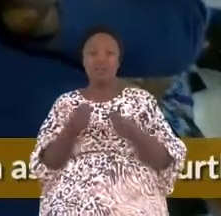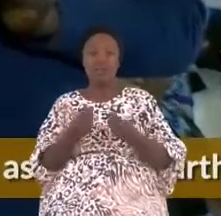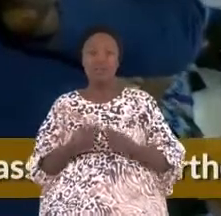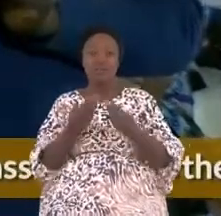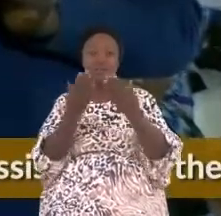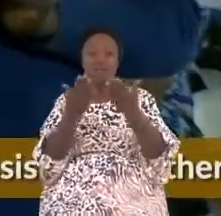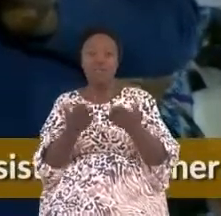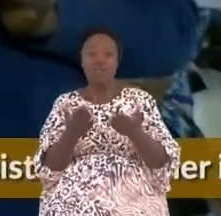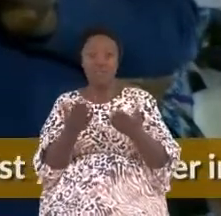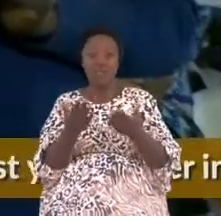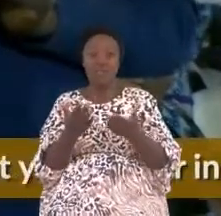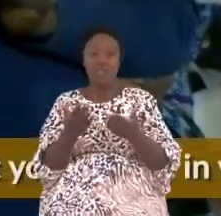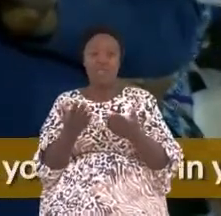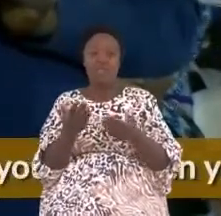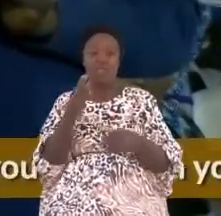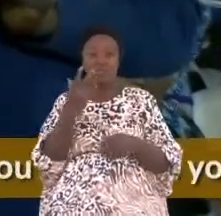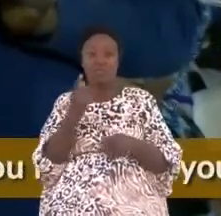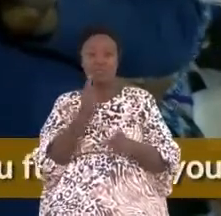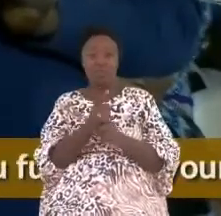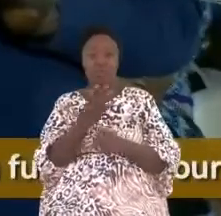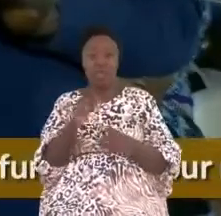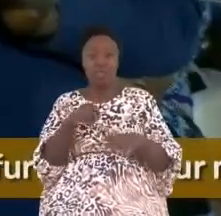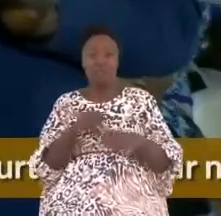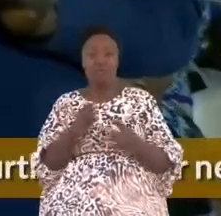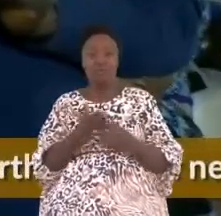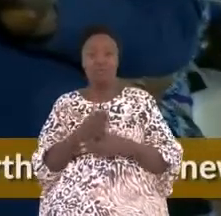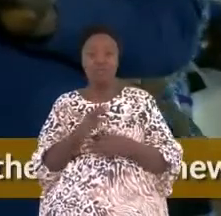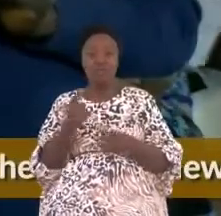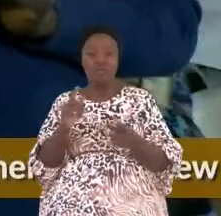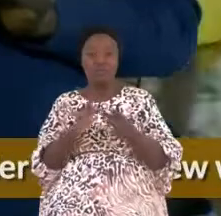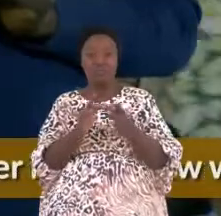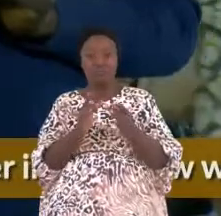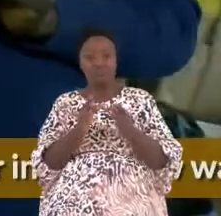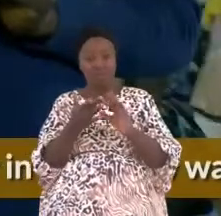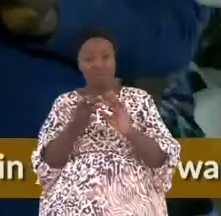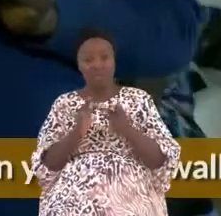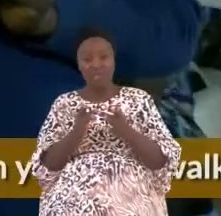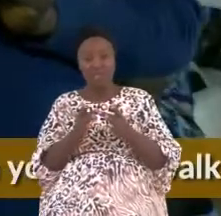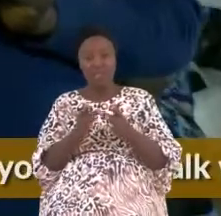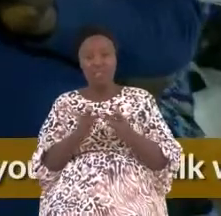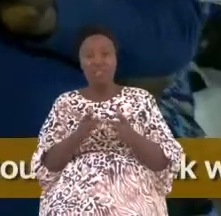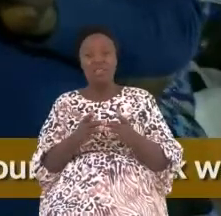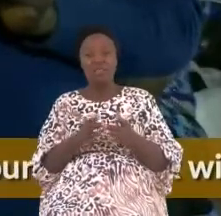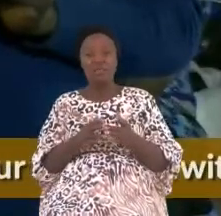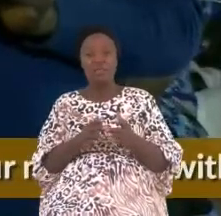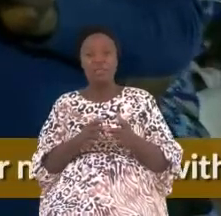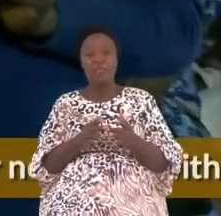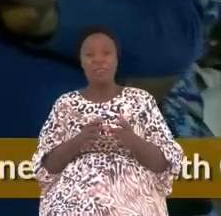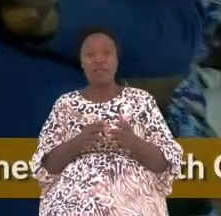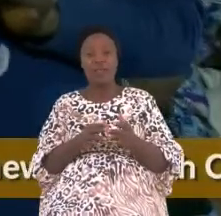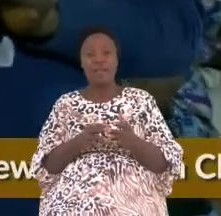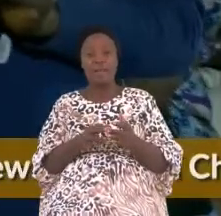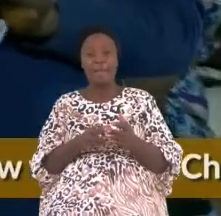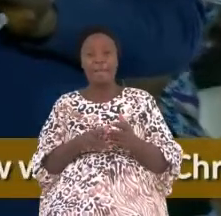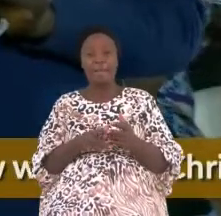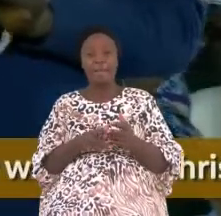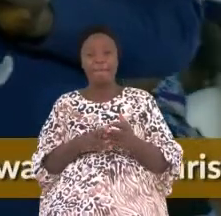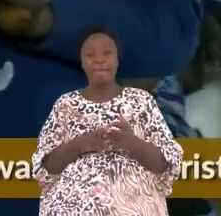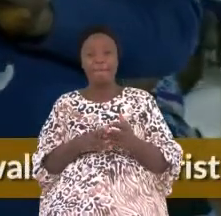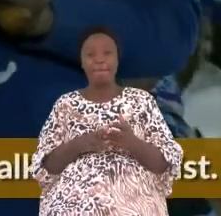there click the link there and you will see a very simple form you feel and submit